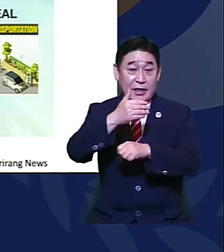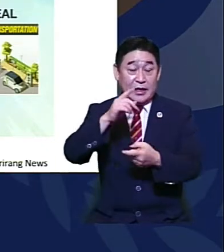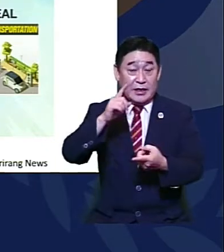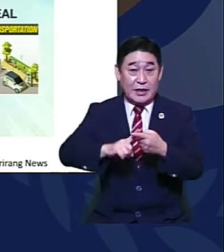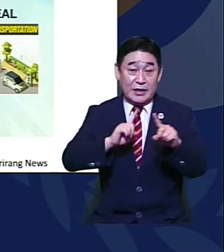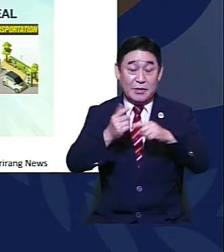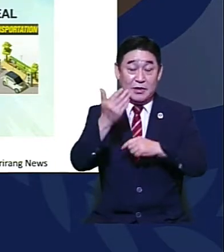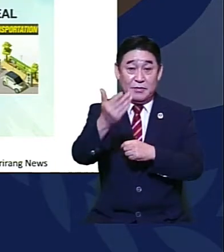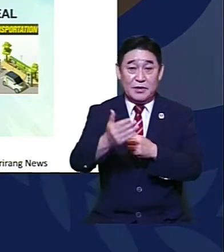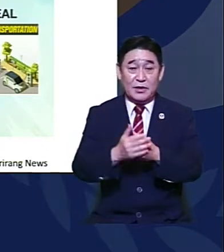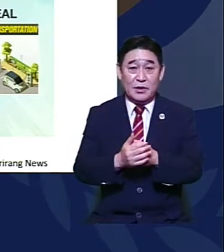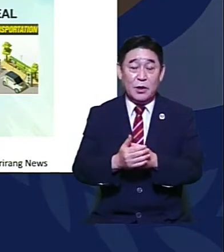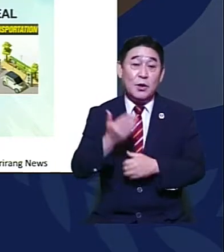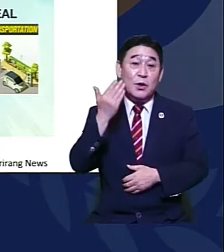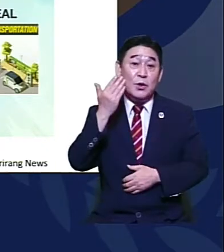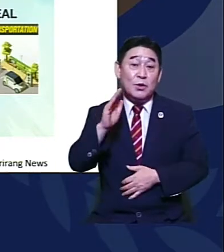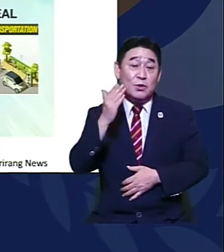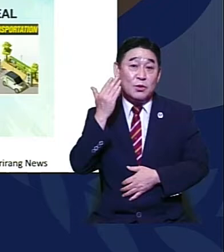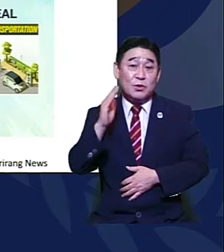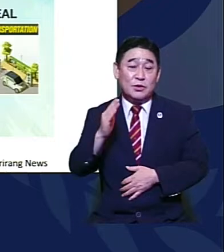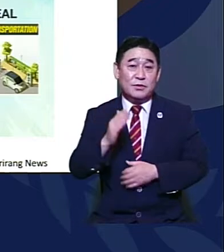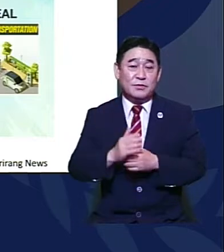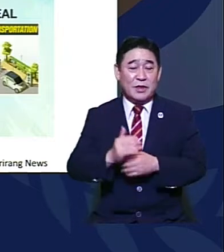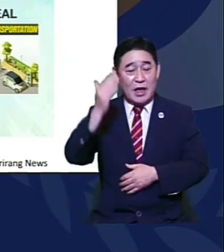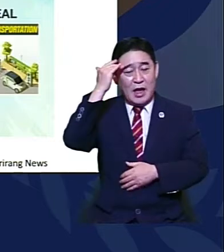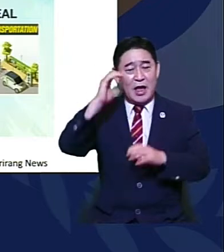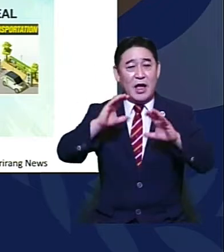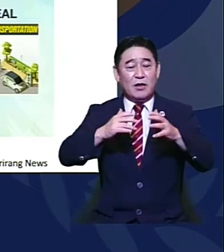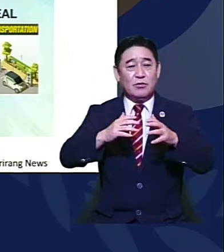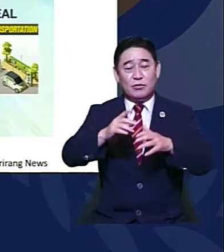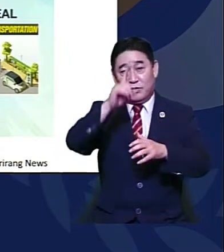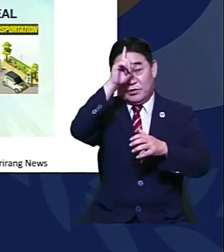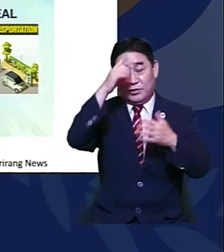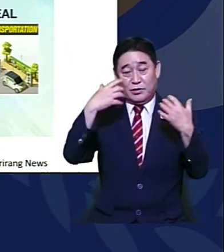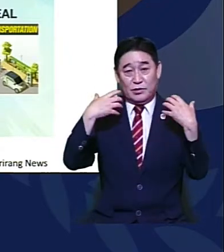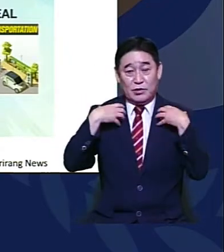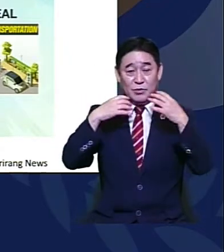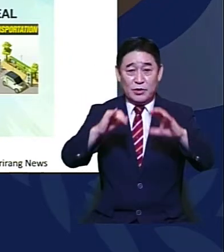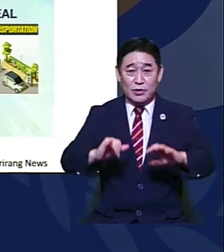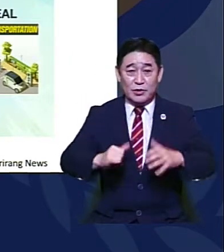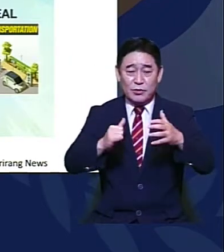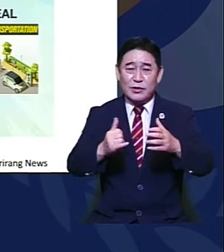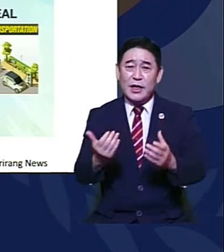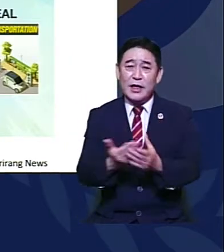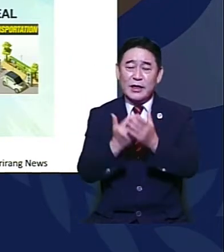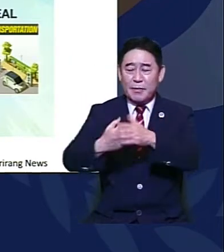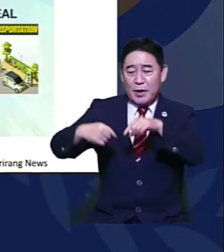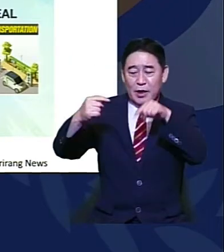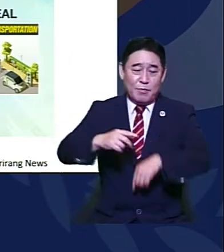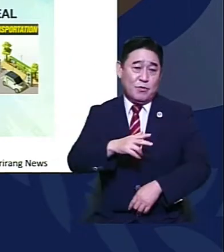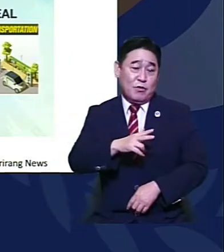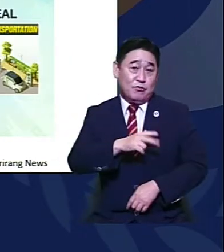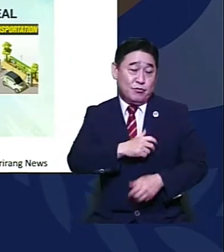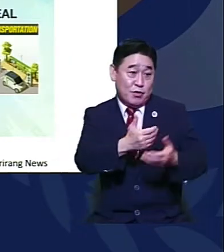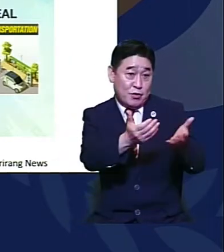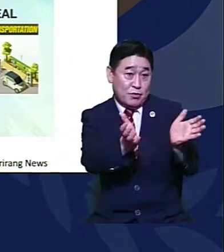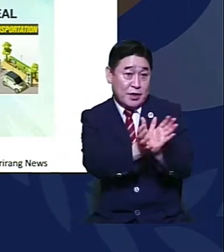The Committee for International Development Cooperation, CIDC, of Korean